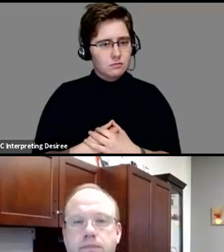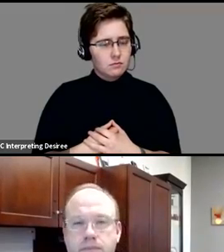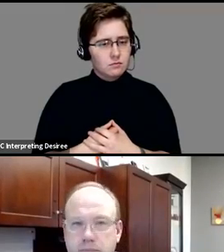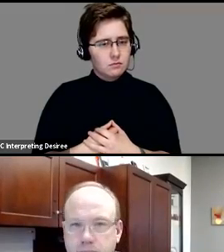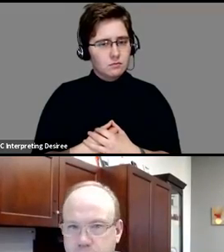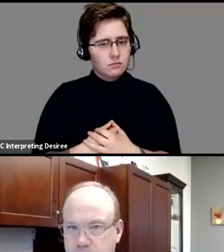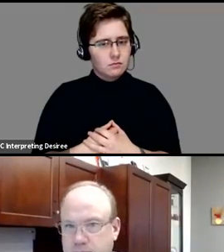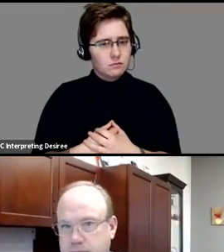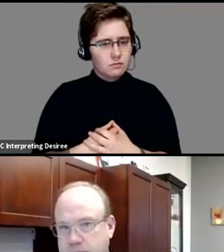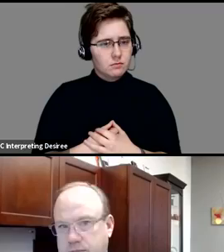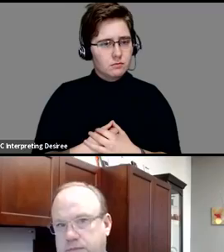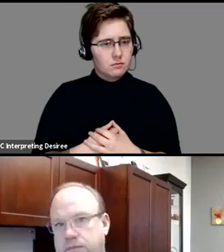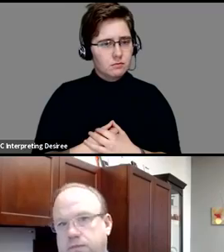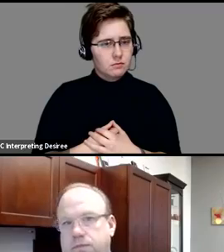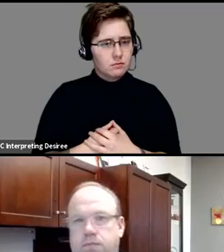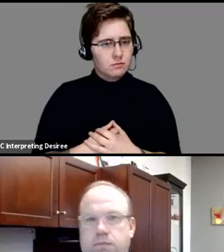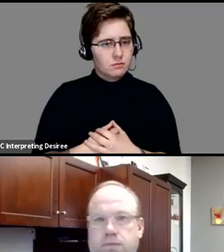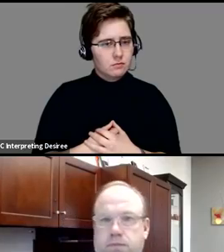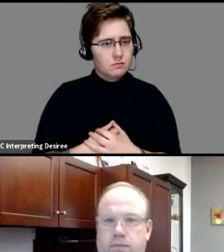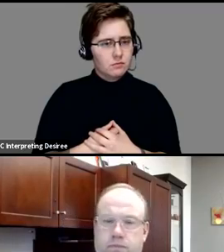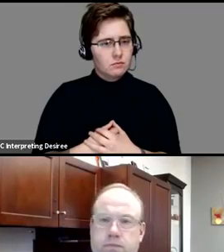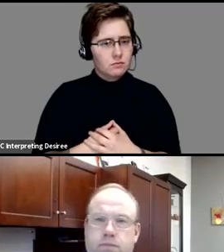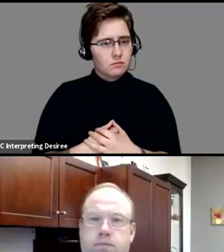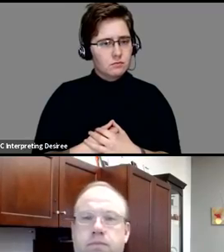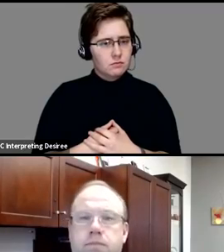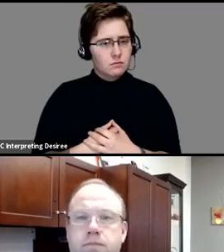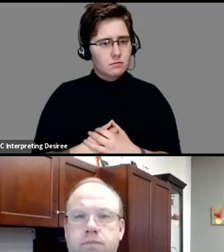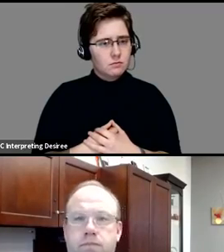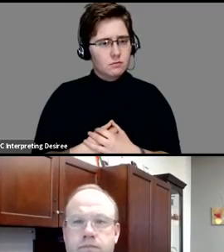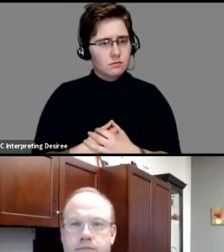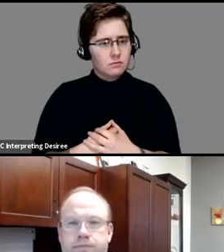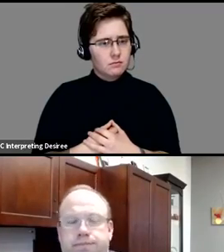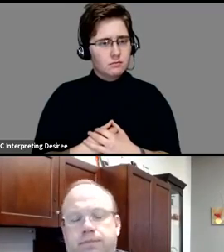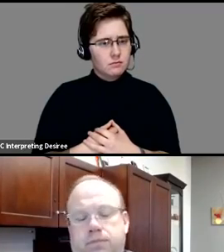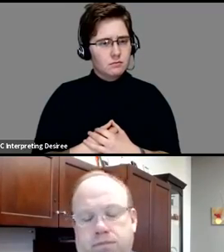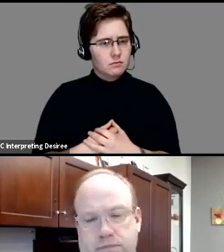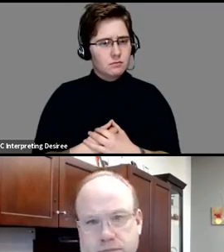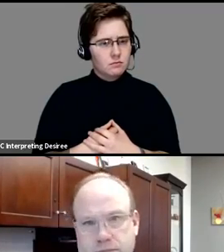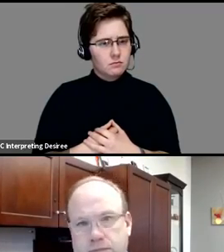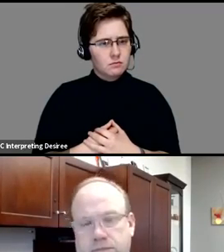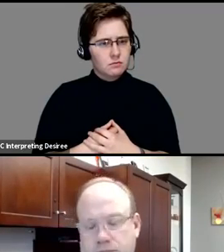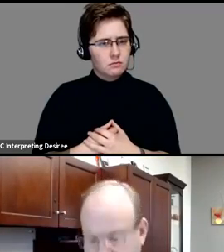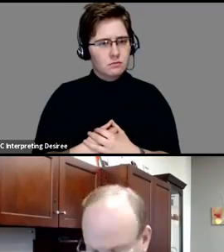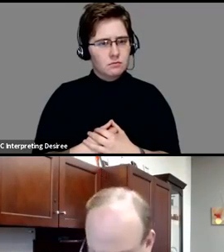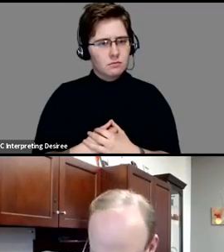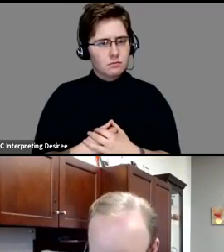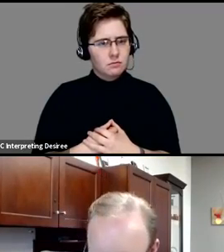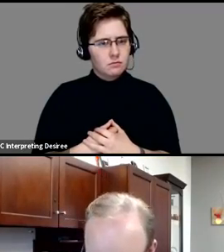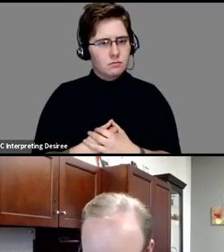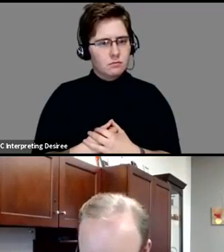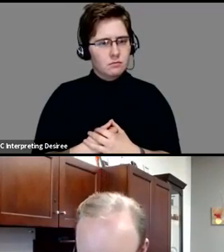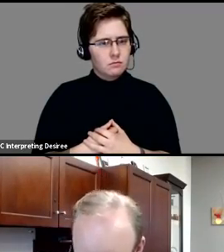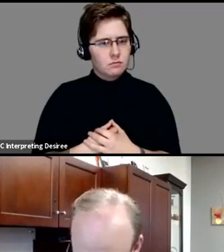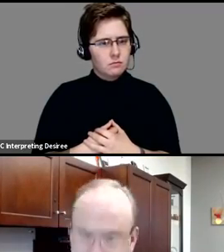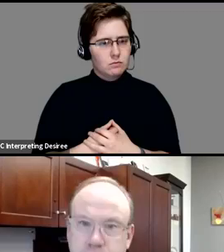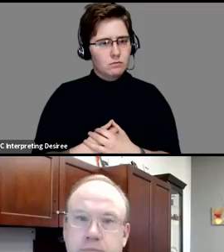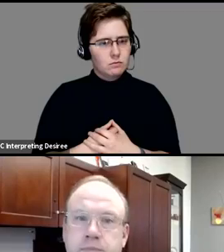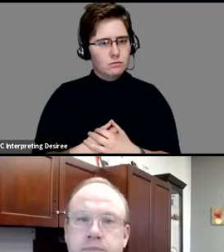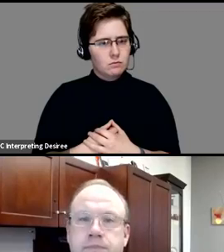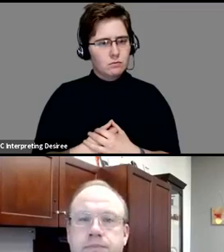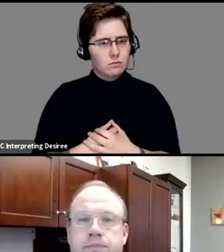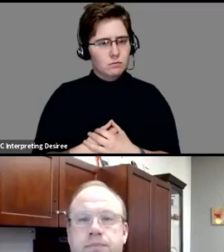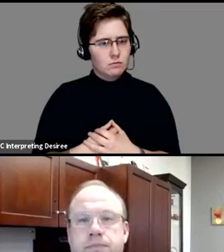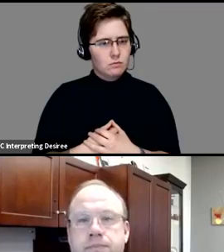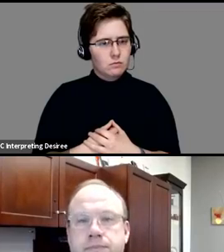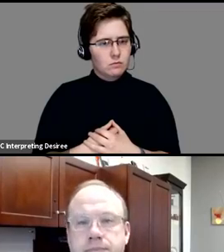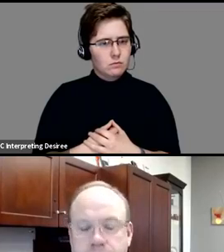of weeks, Governor DeWine earlier this week said that he doesn't plan to institute any, new orders or closures. But